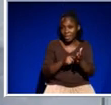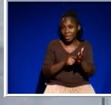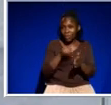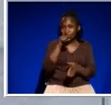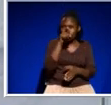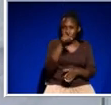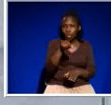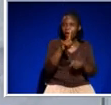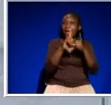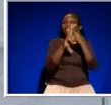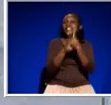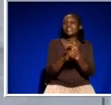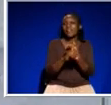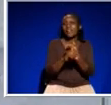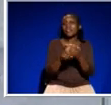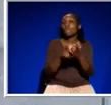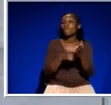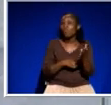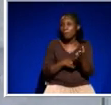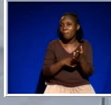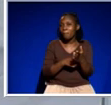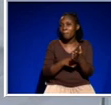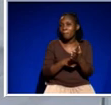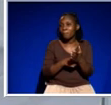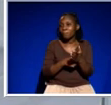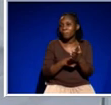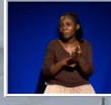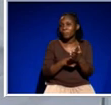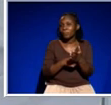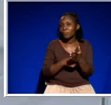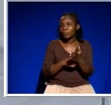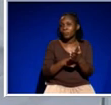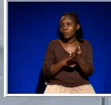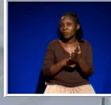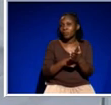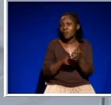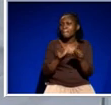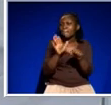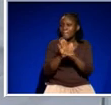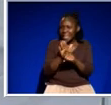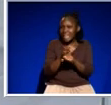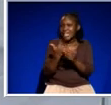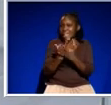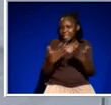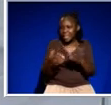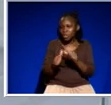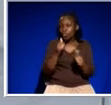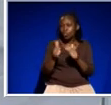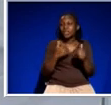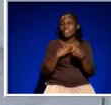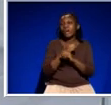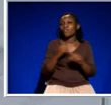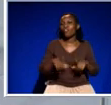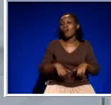very different from that the many non-living things that I